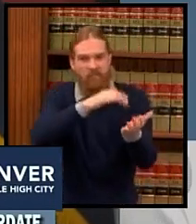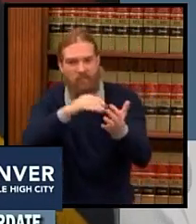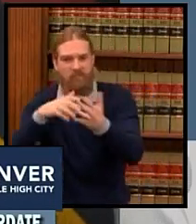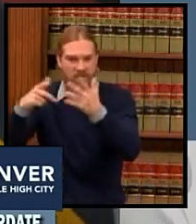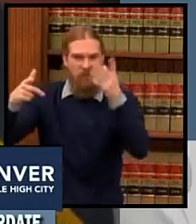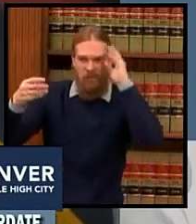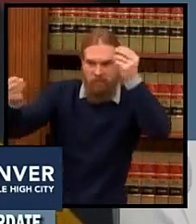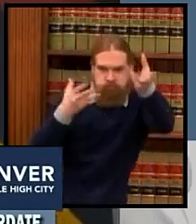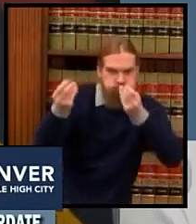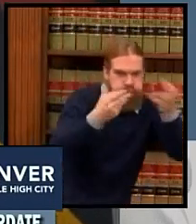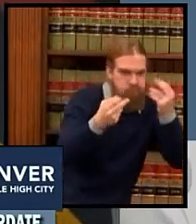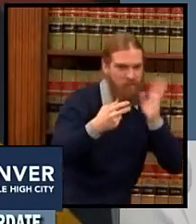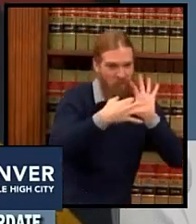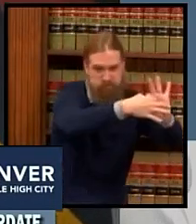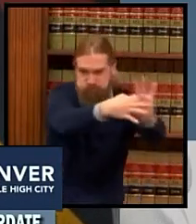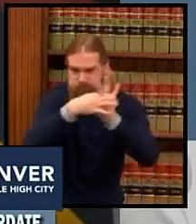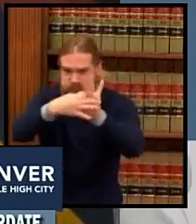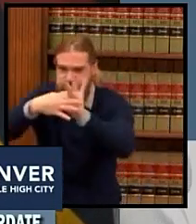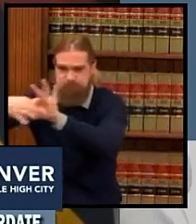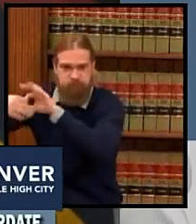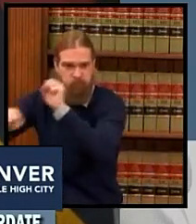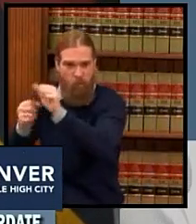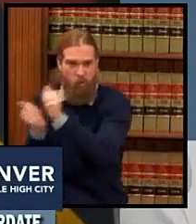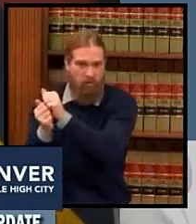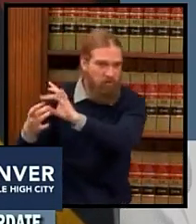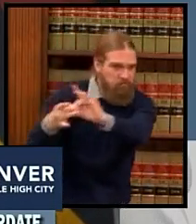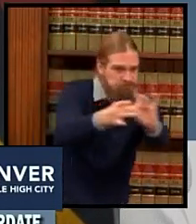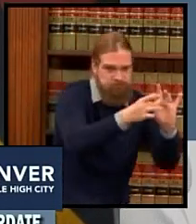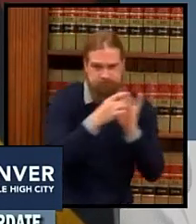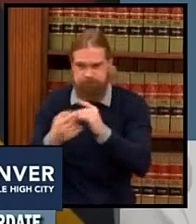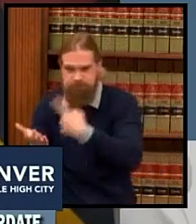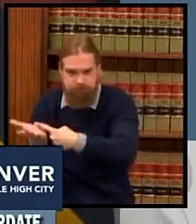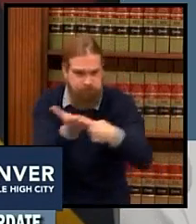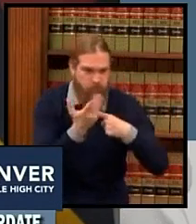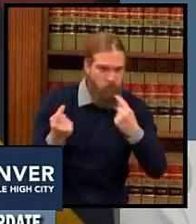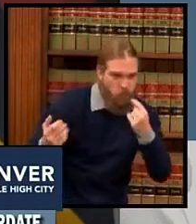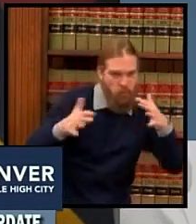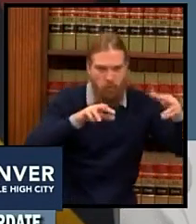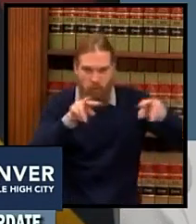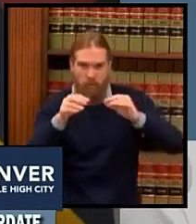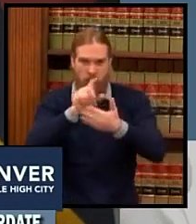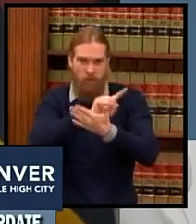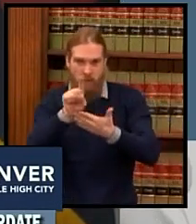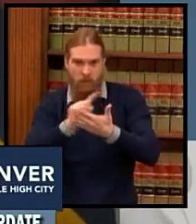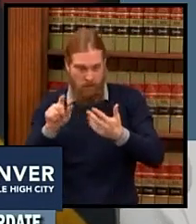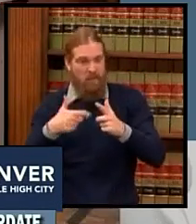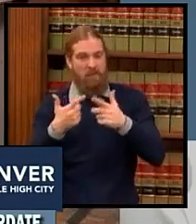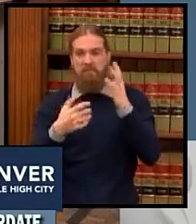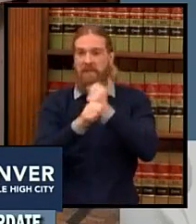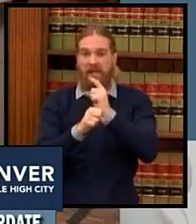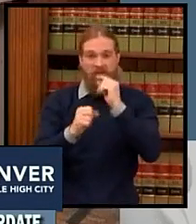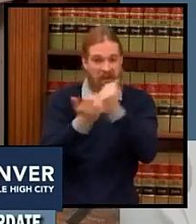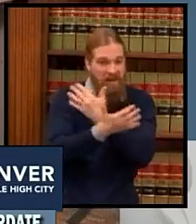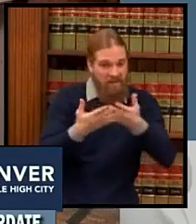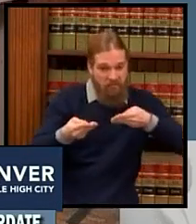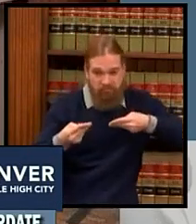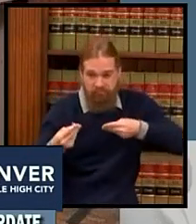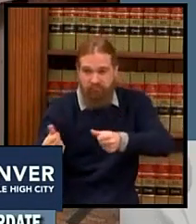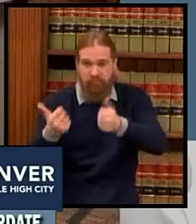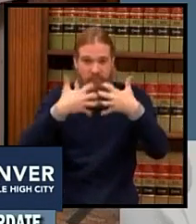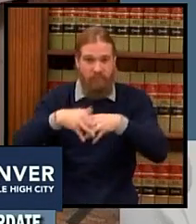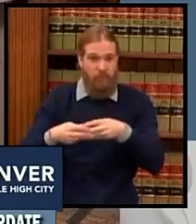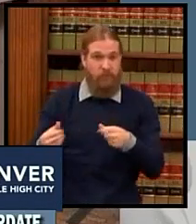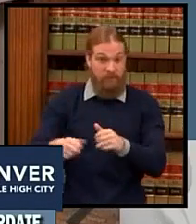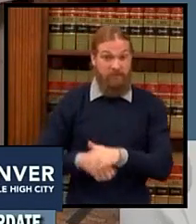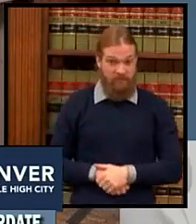go where they feel most comfortable with ease to get this done and to get it done as soon as possible. Jacqueline, thanks. We have time for one more quick